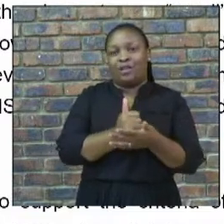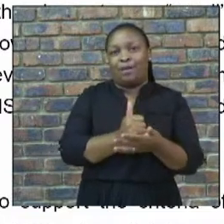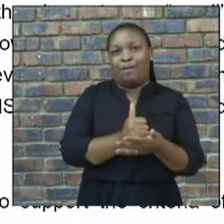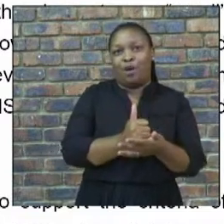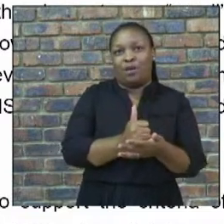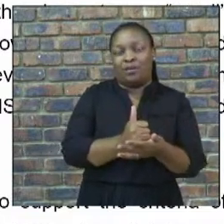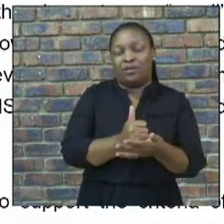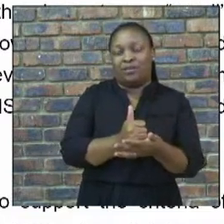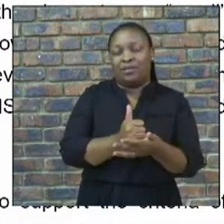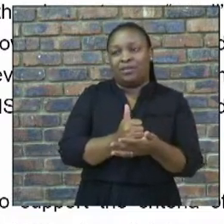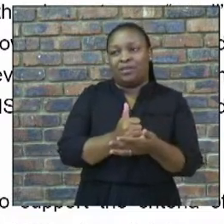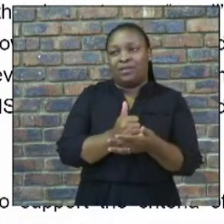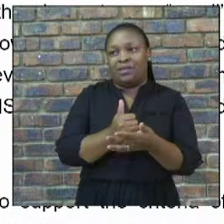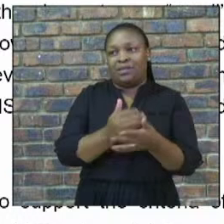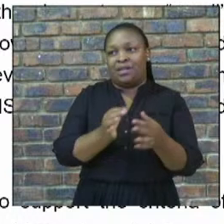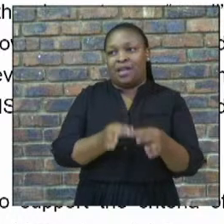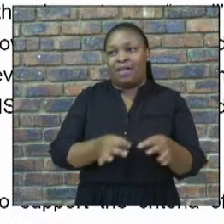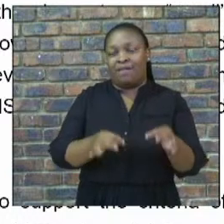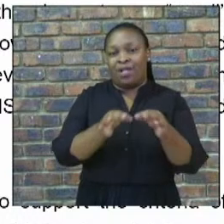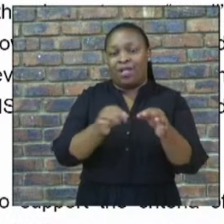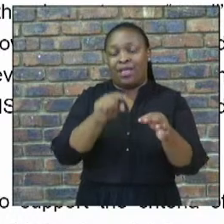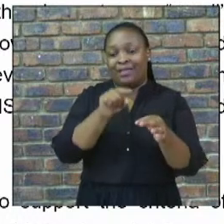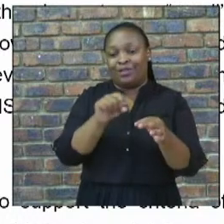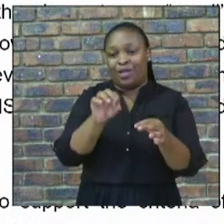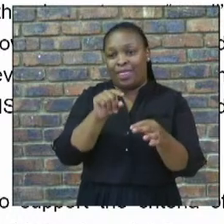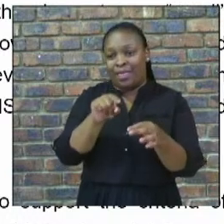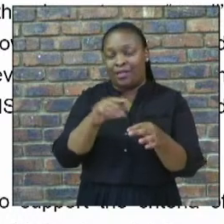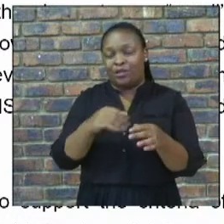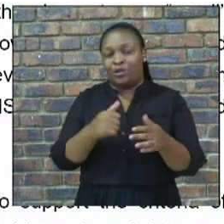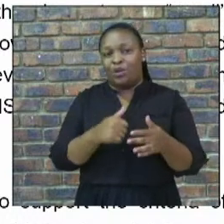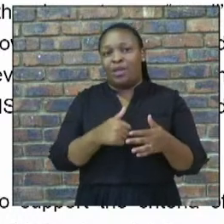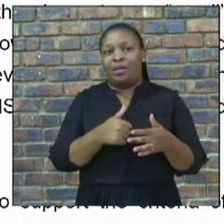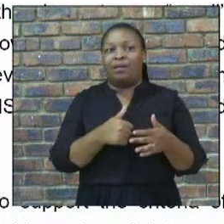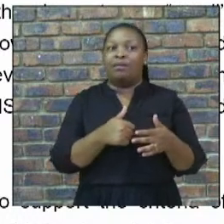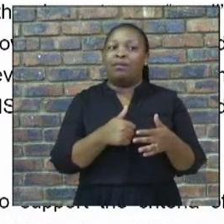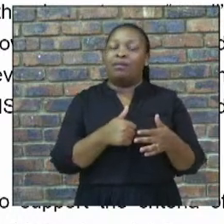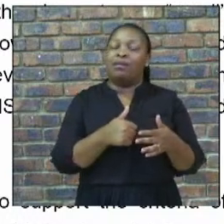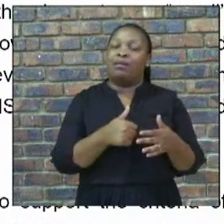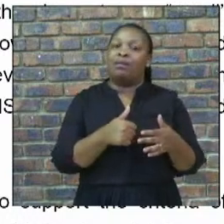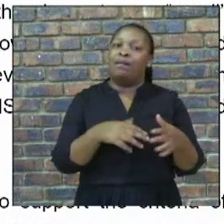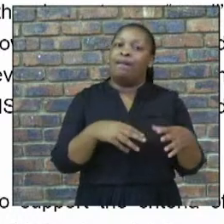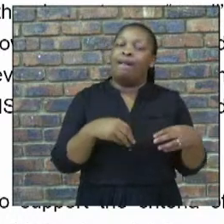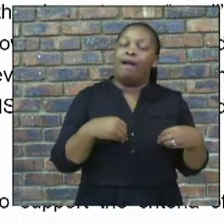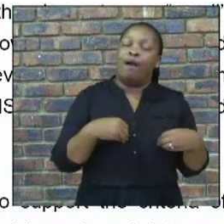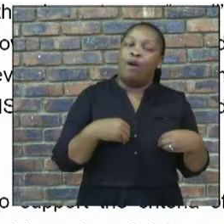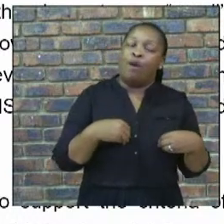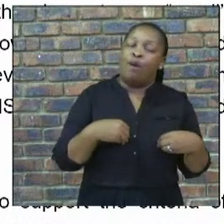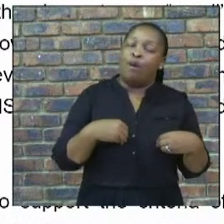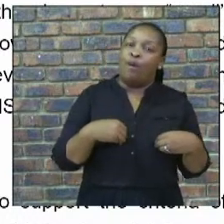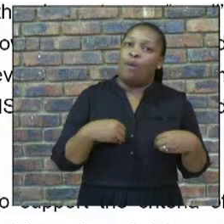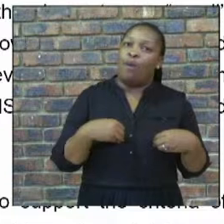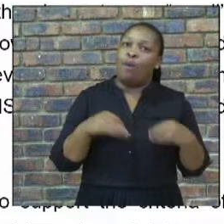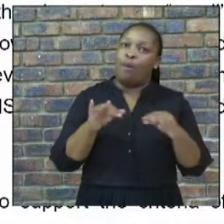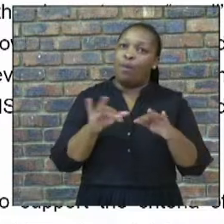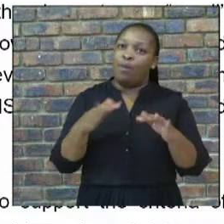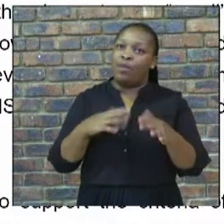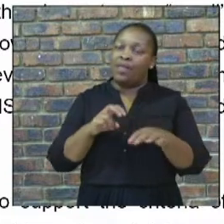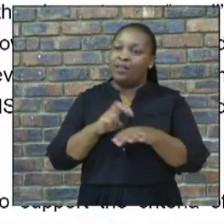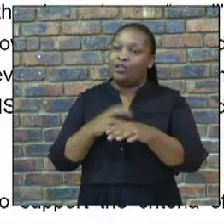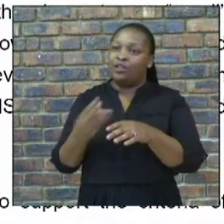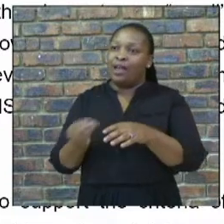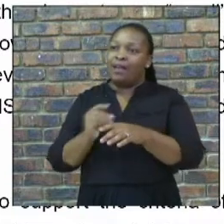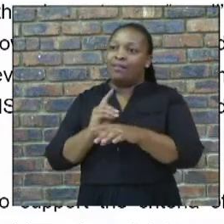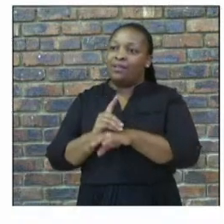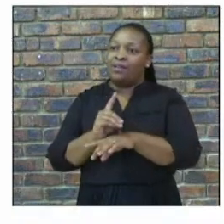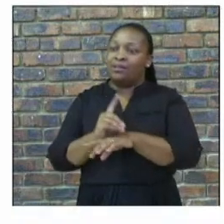asset value. This will allow for thresholds to be set on evidence-based data.